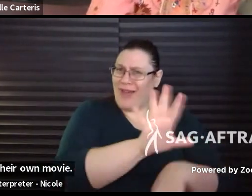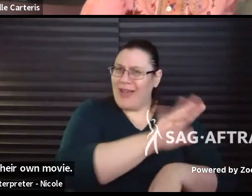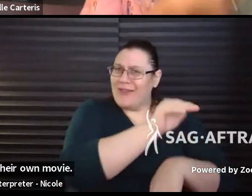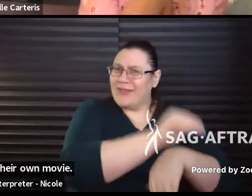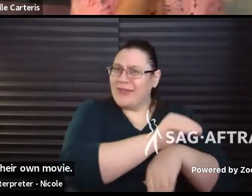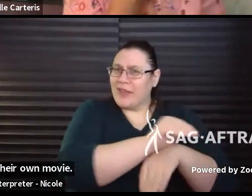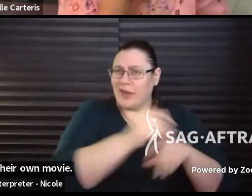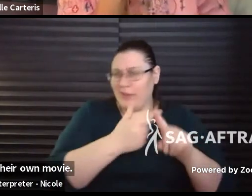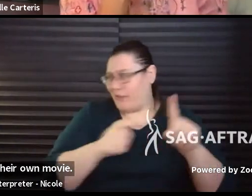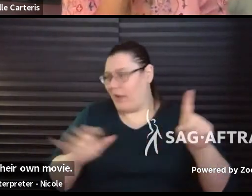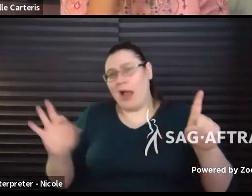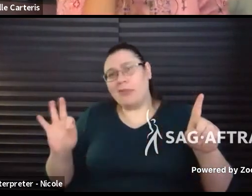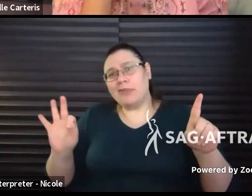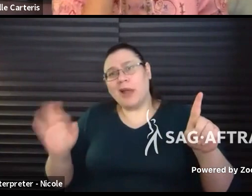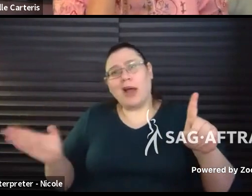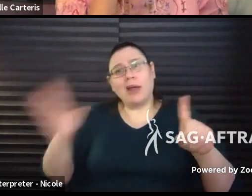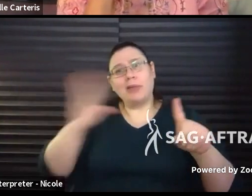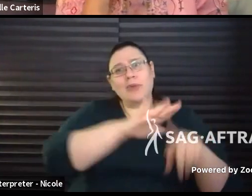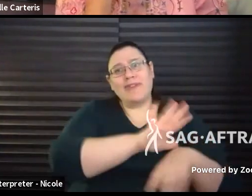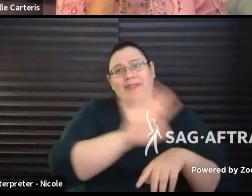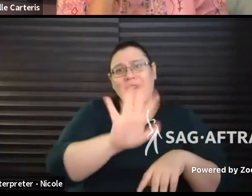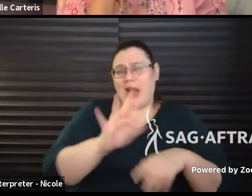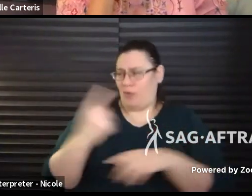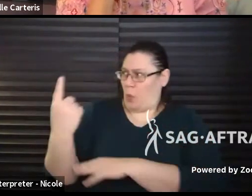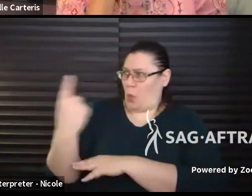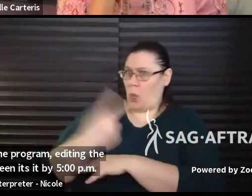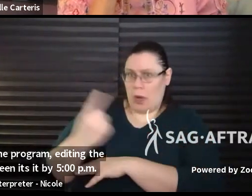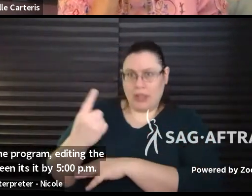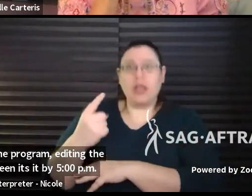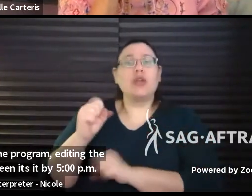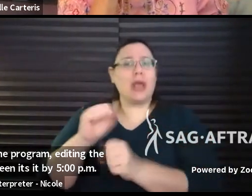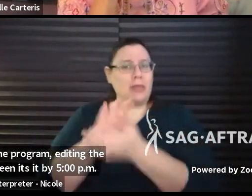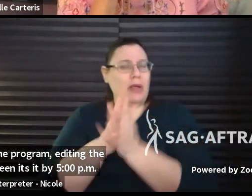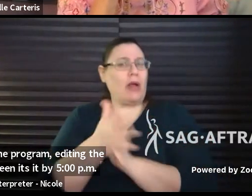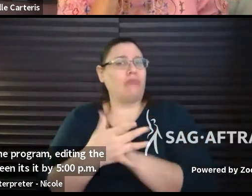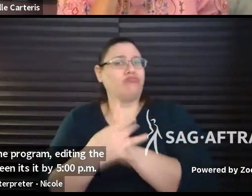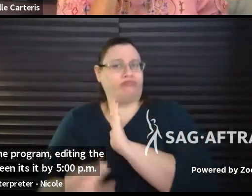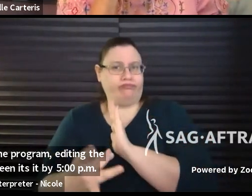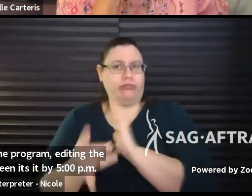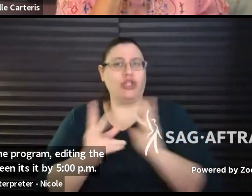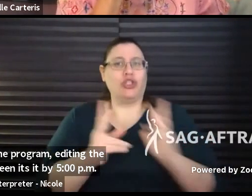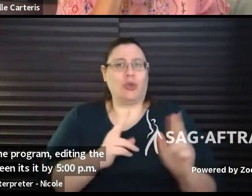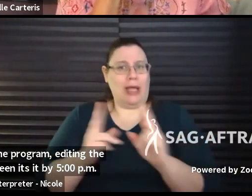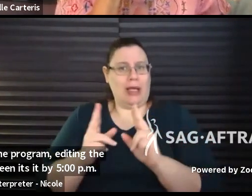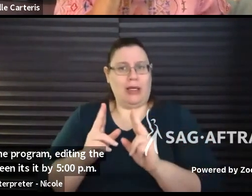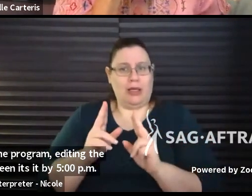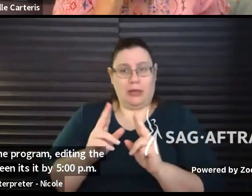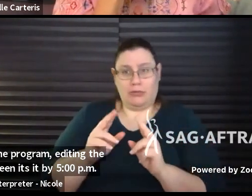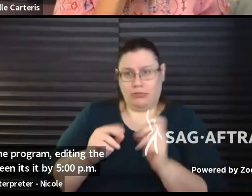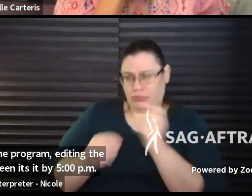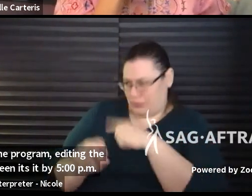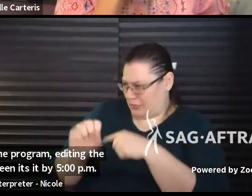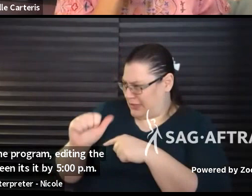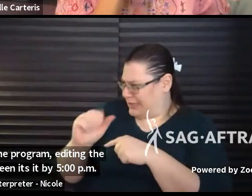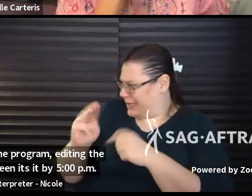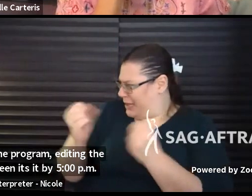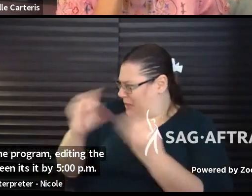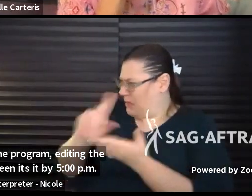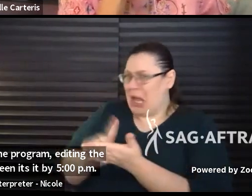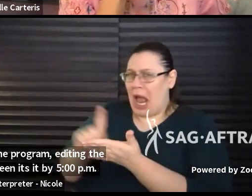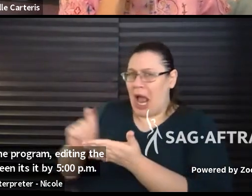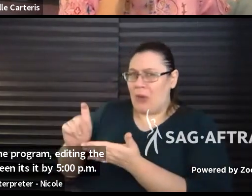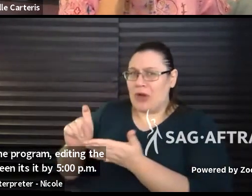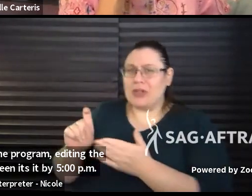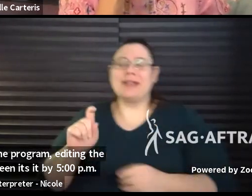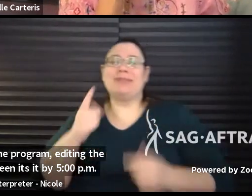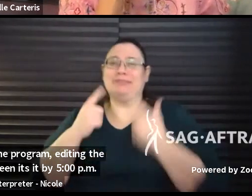of a day, you absolutely can become proficient enough to be editing your own stuff. And then I don't know how many hours Sam is. It is, okay, so